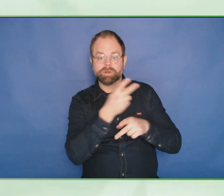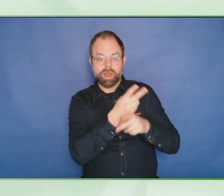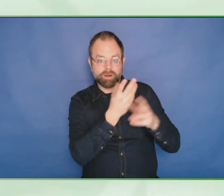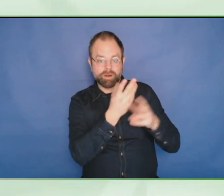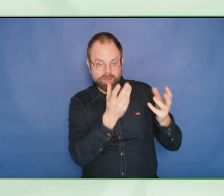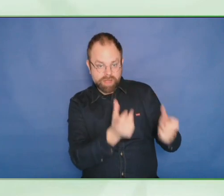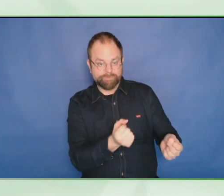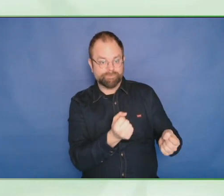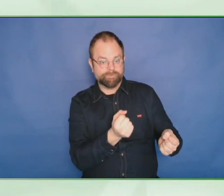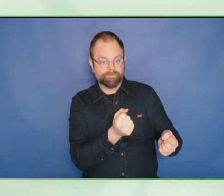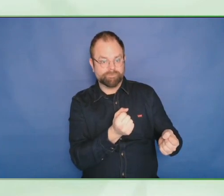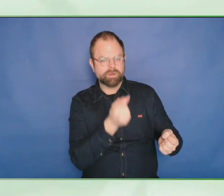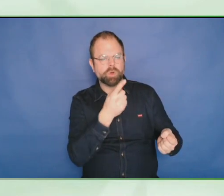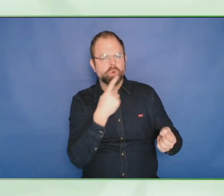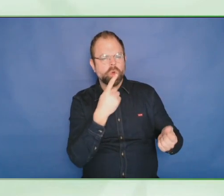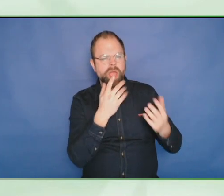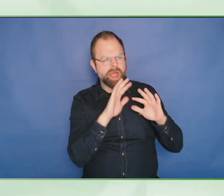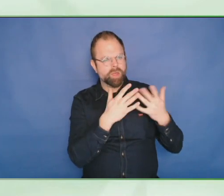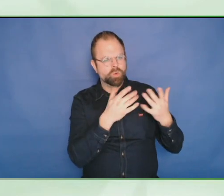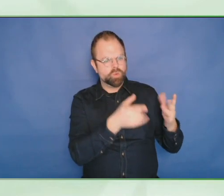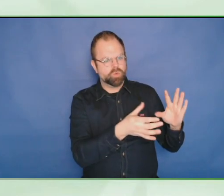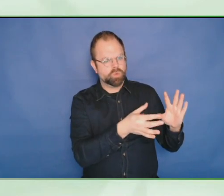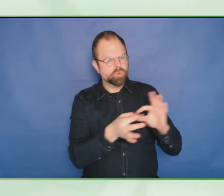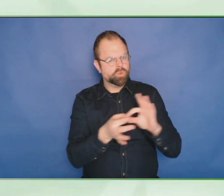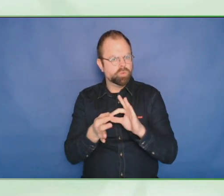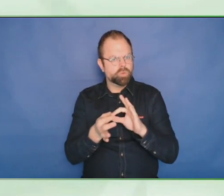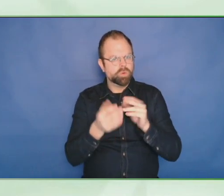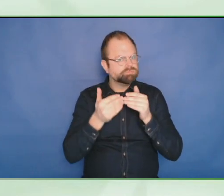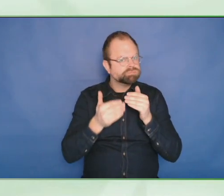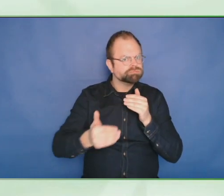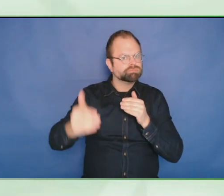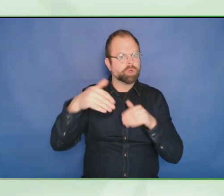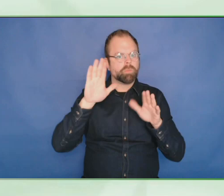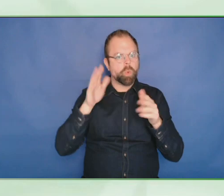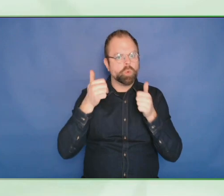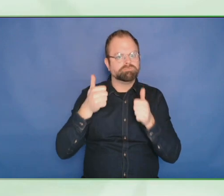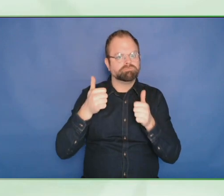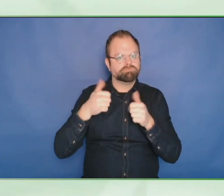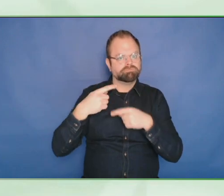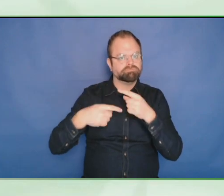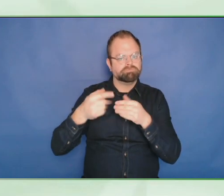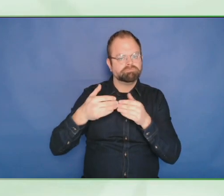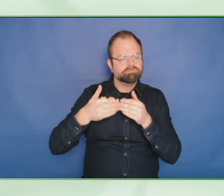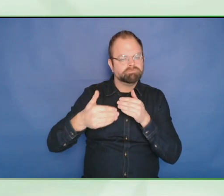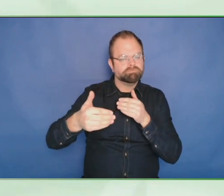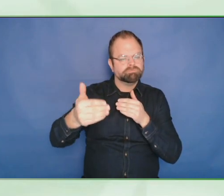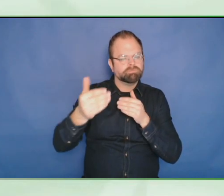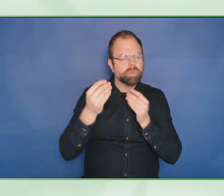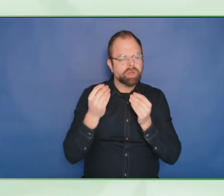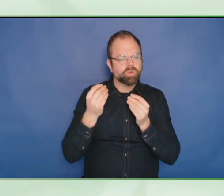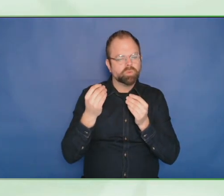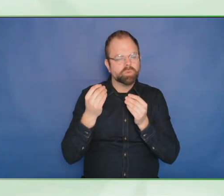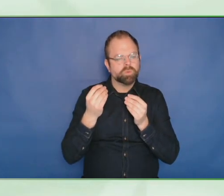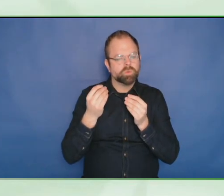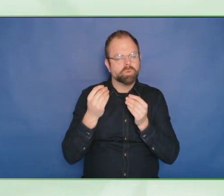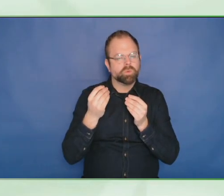order for her not to only be independent, but feel independent. So let's say she got the